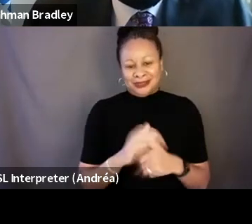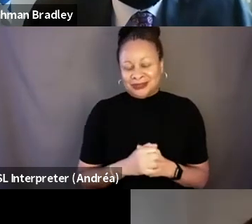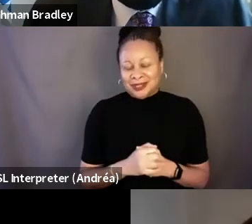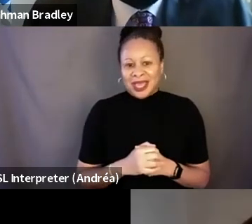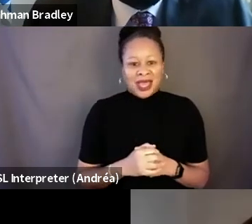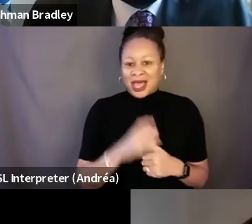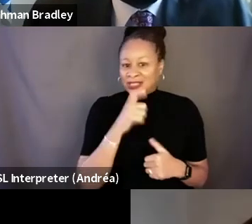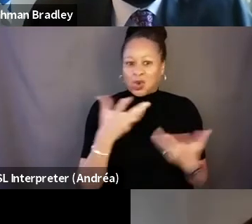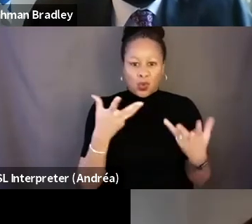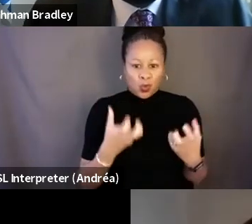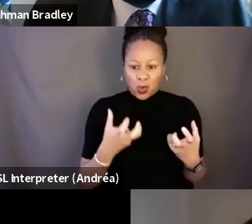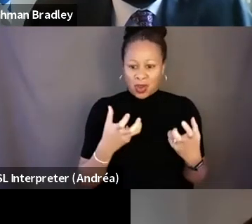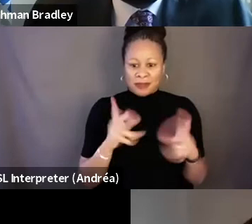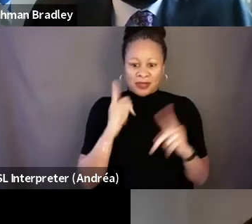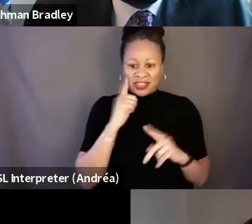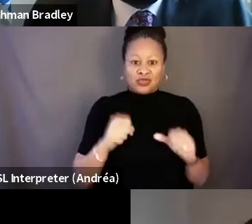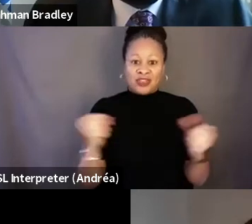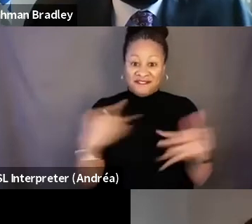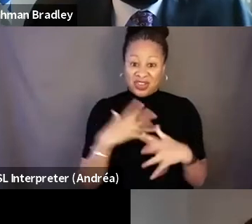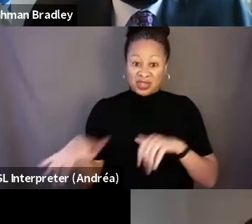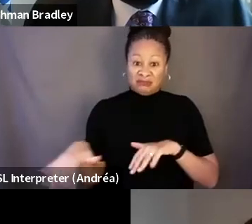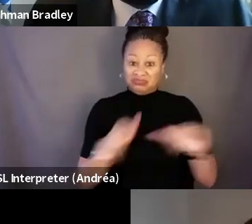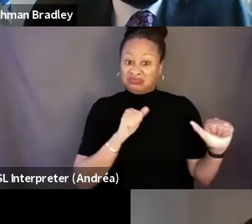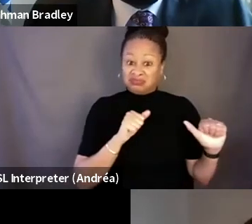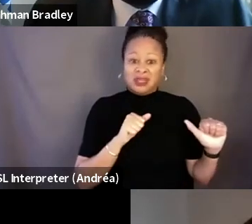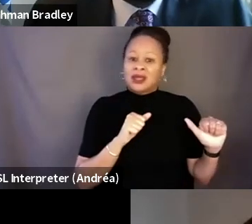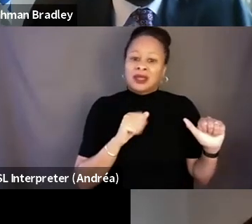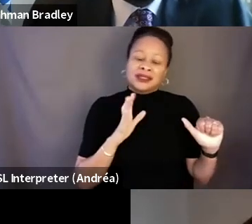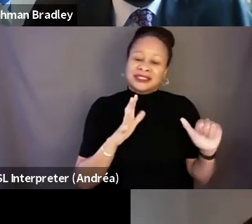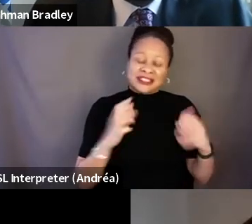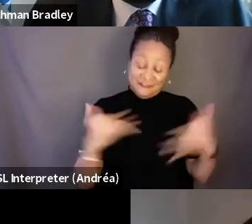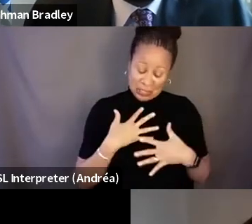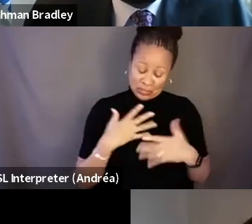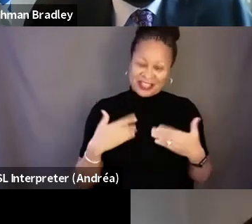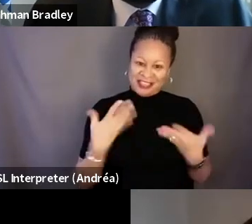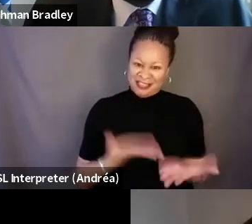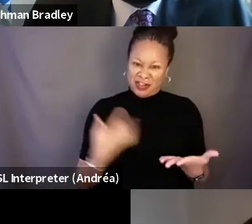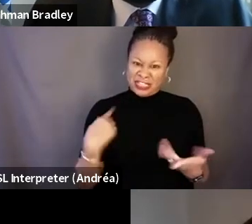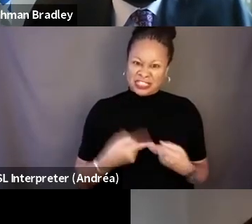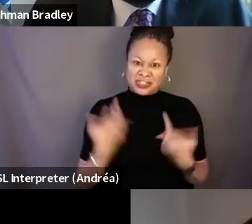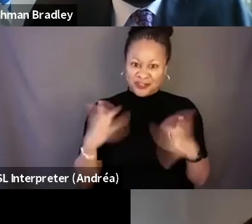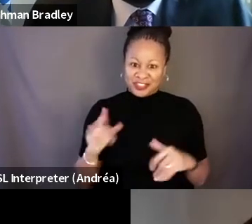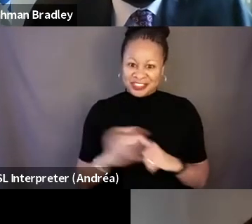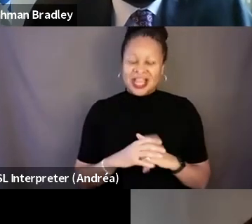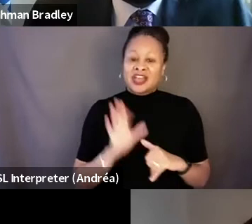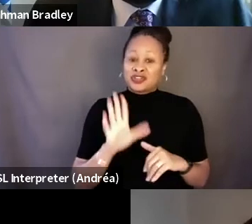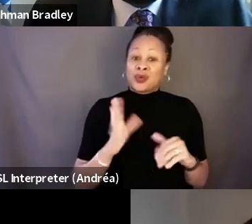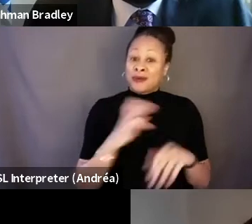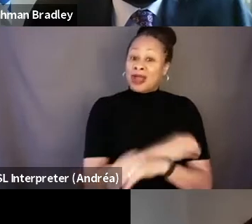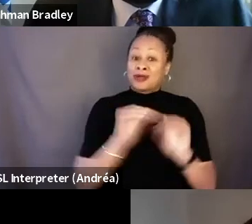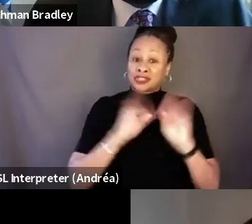like they're supposed to think the fear is supposed to go away, because I think the fear kind of is there until you do it, right? Your power comes clearly from